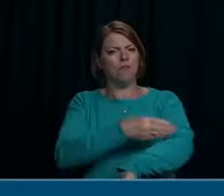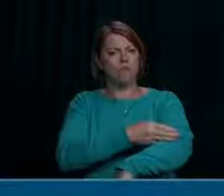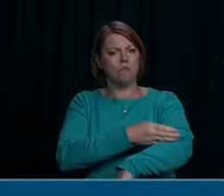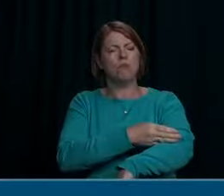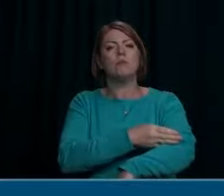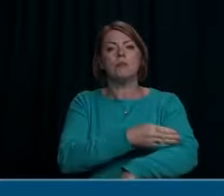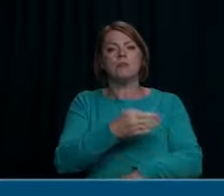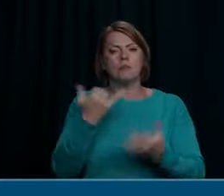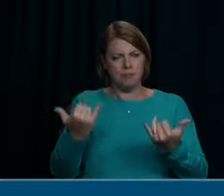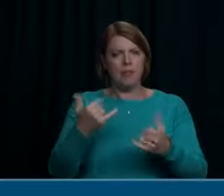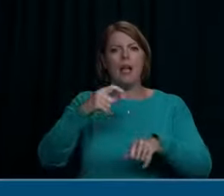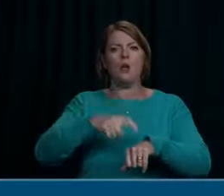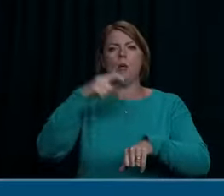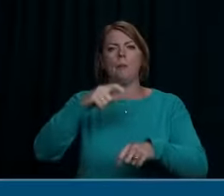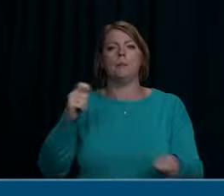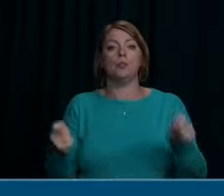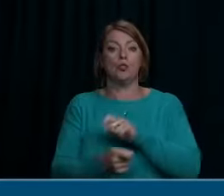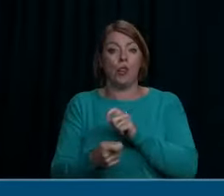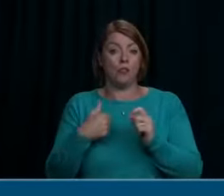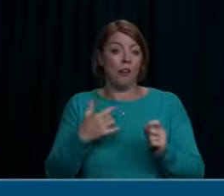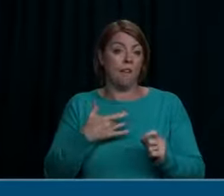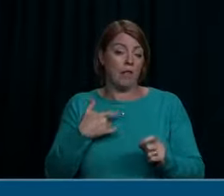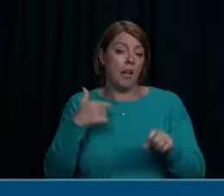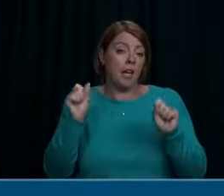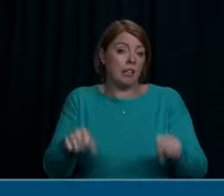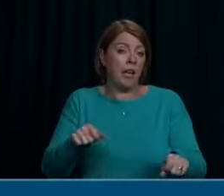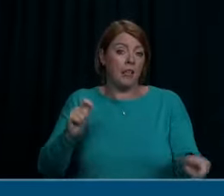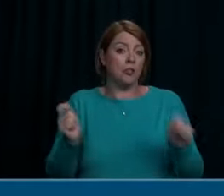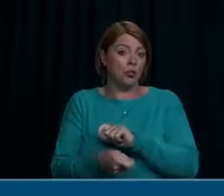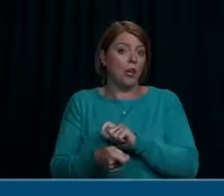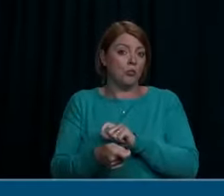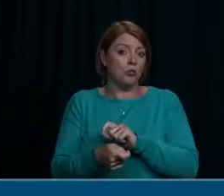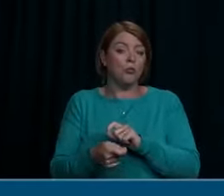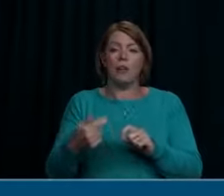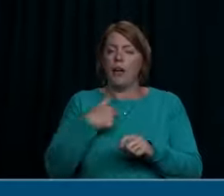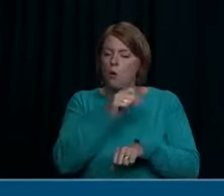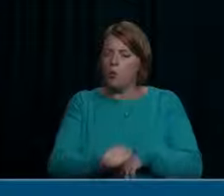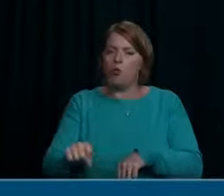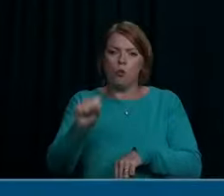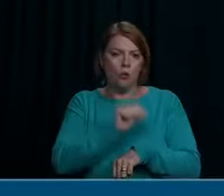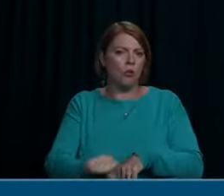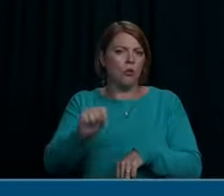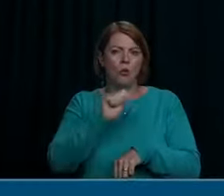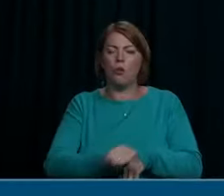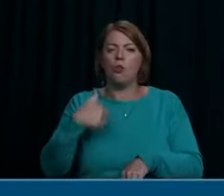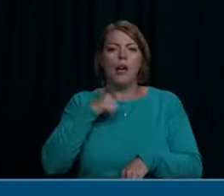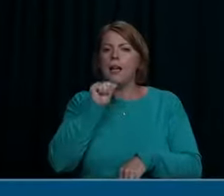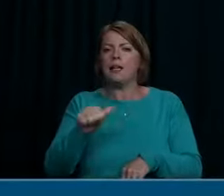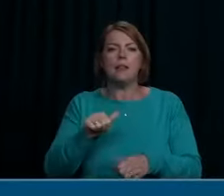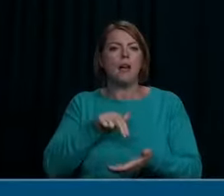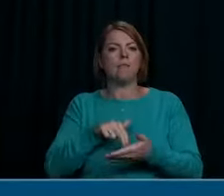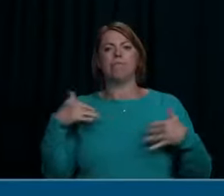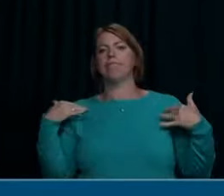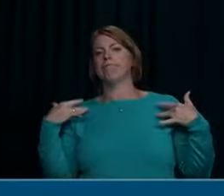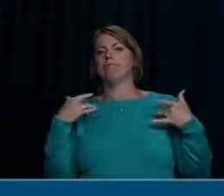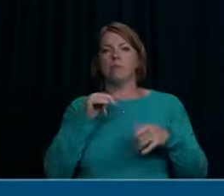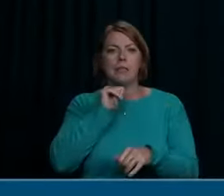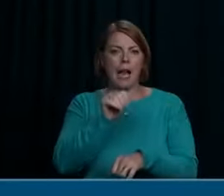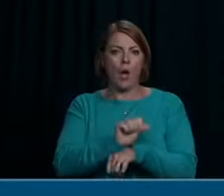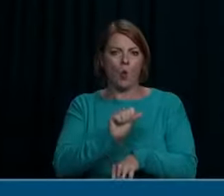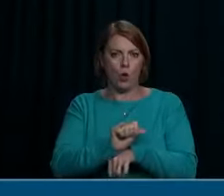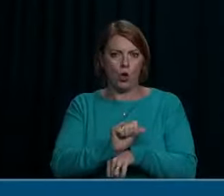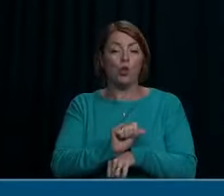there's time for a change, and I feel like I can make that change happen. I am a workhorse. I don't just stand by and work or not